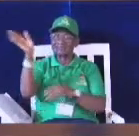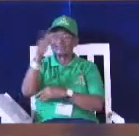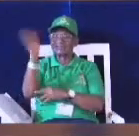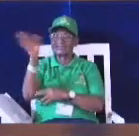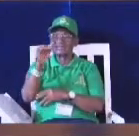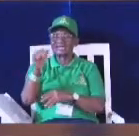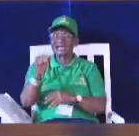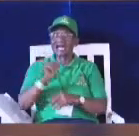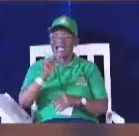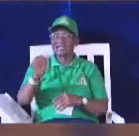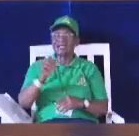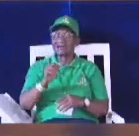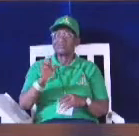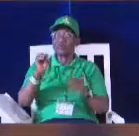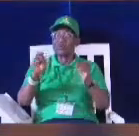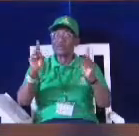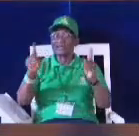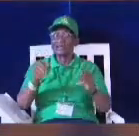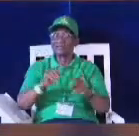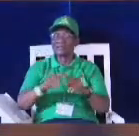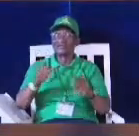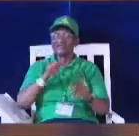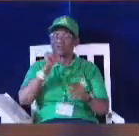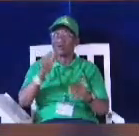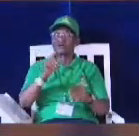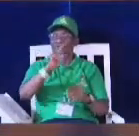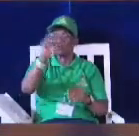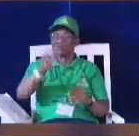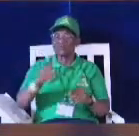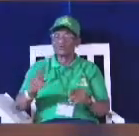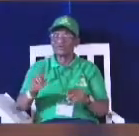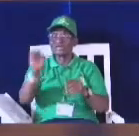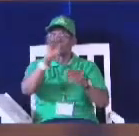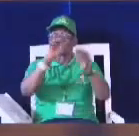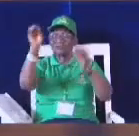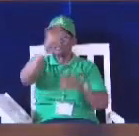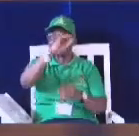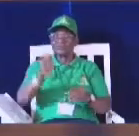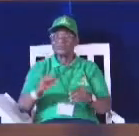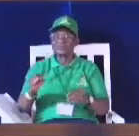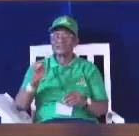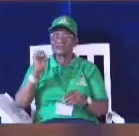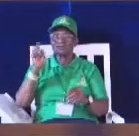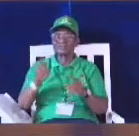I'm okay, but not 100%. So he gave him